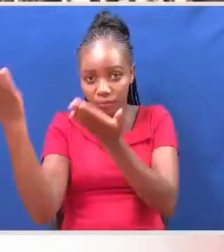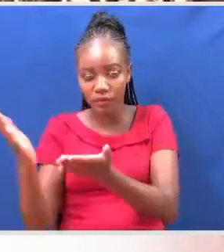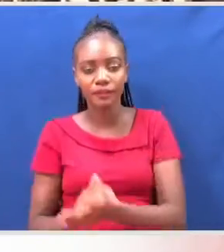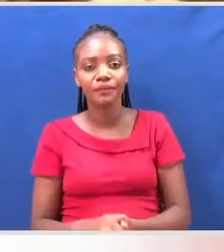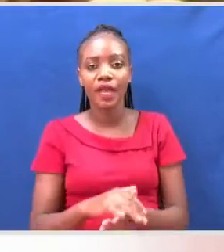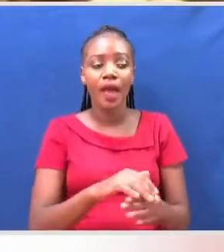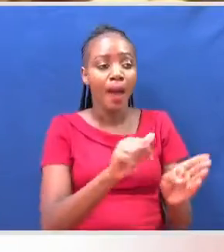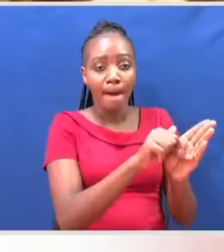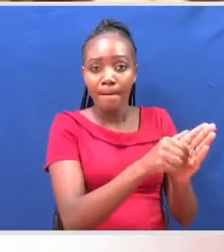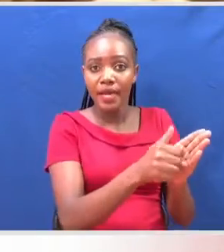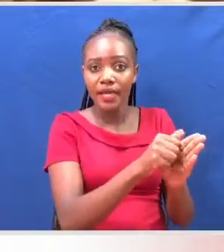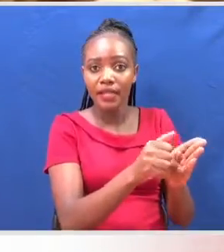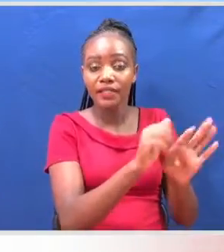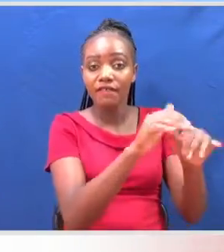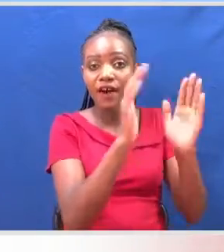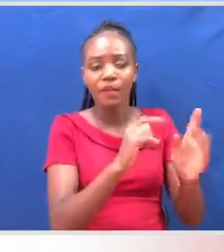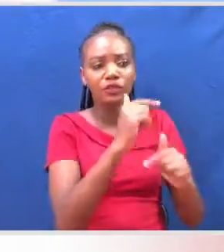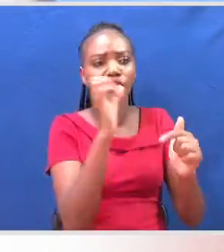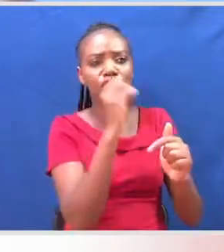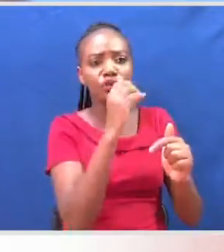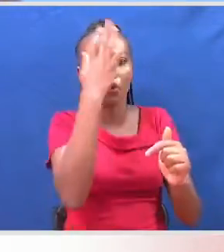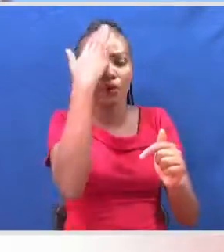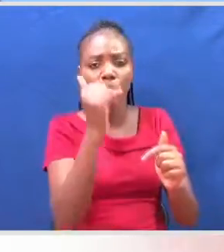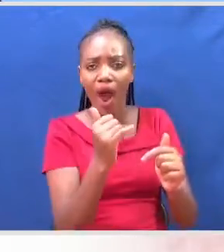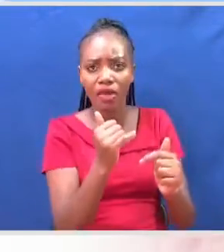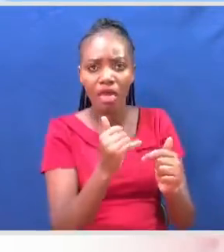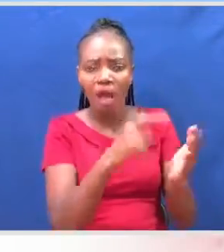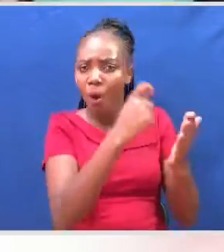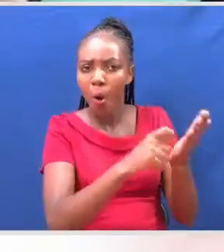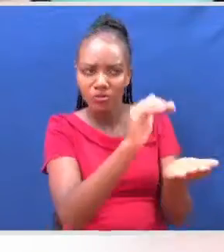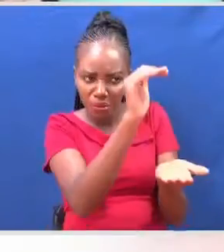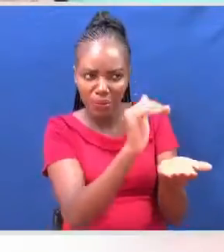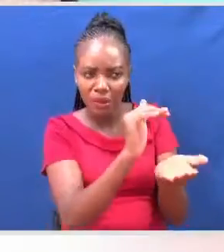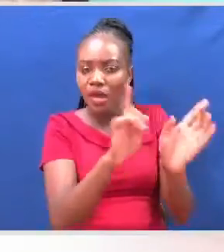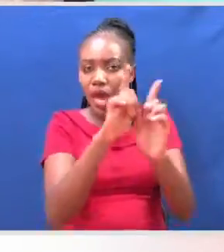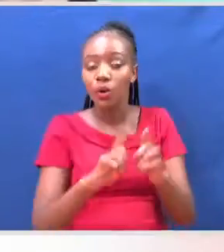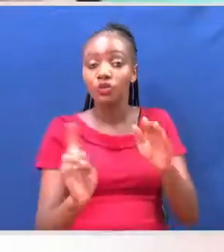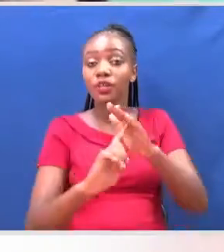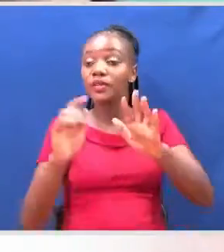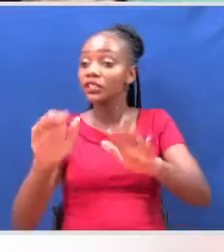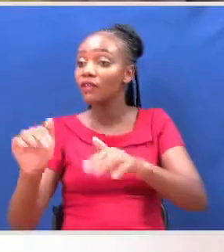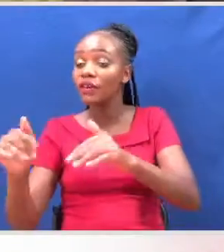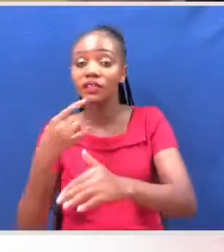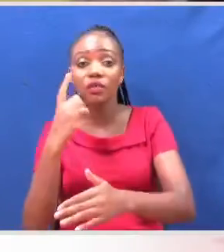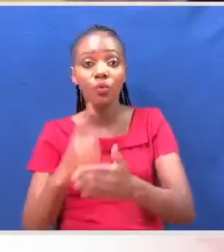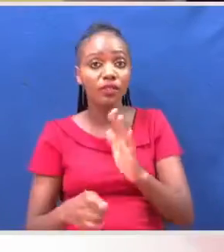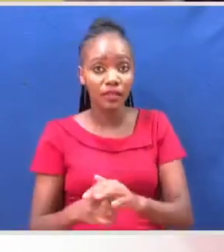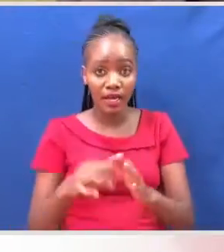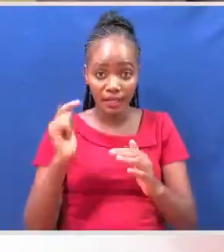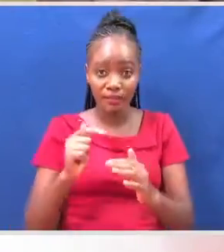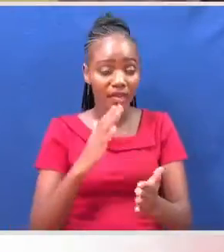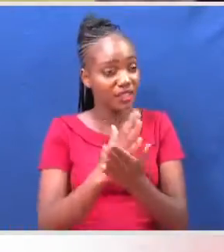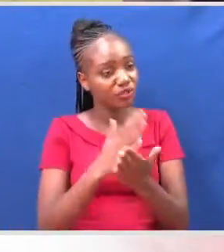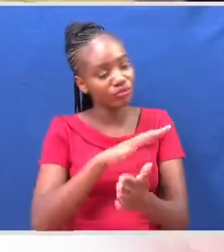in the country continue to lament low prices due to imports of the product. However, the Ministry of Agriculture says that they have to bear with the